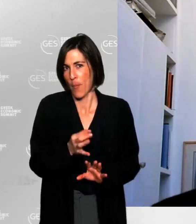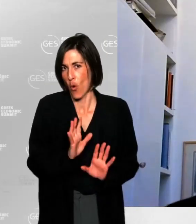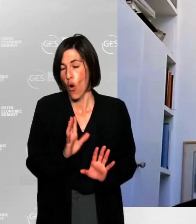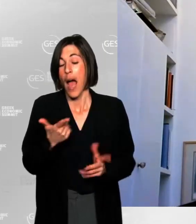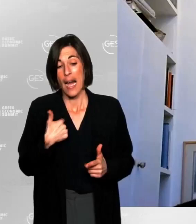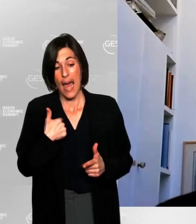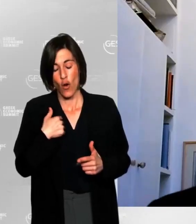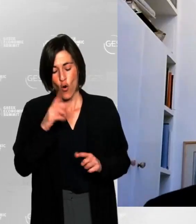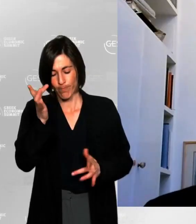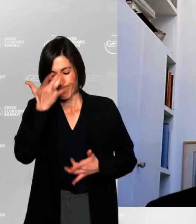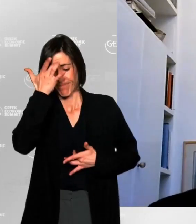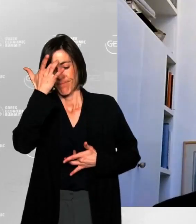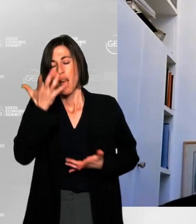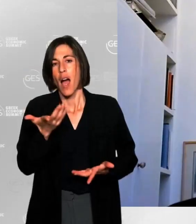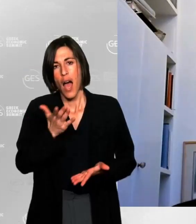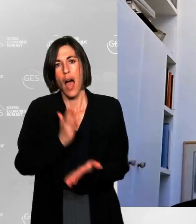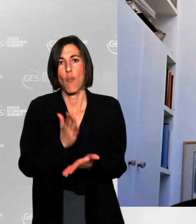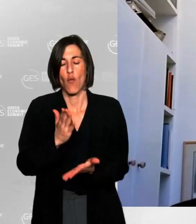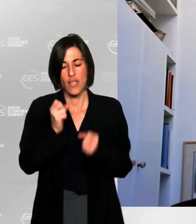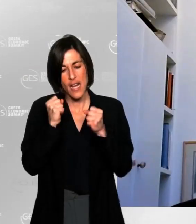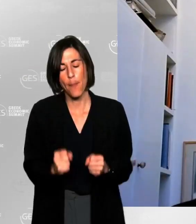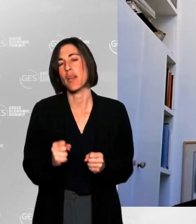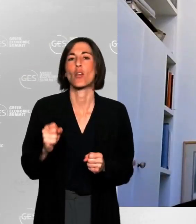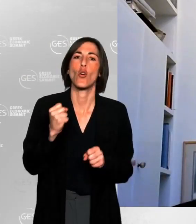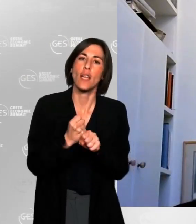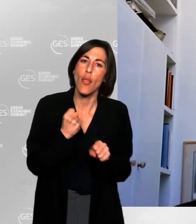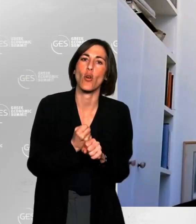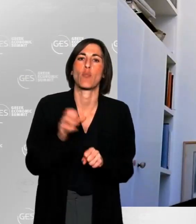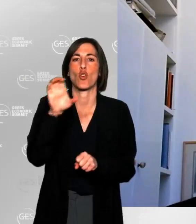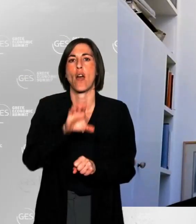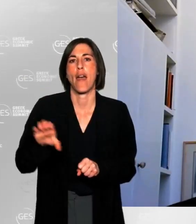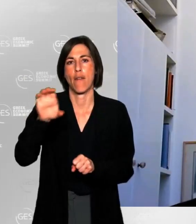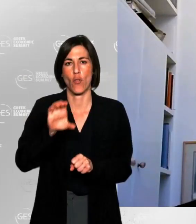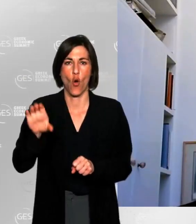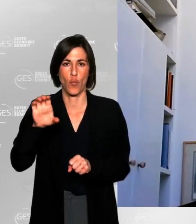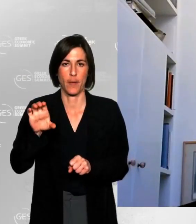alternatives. Because of its social care, this care about